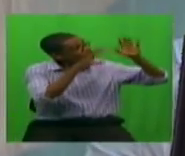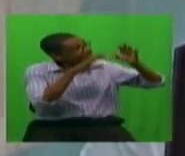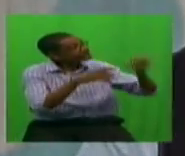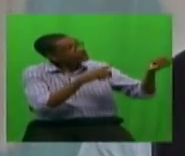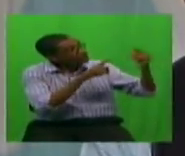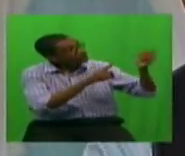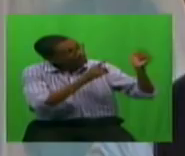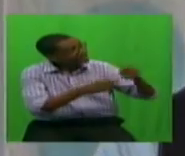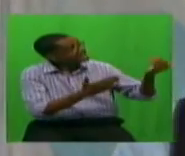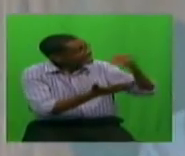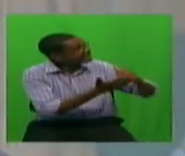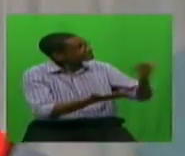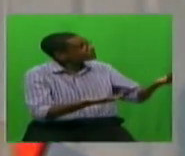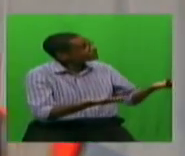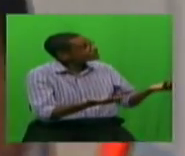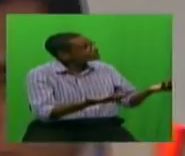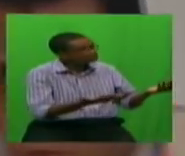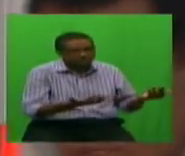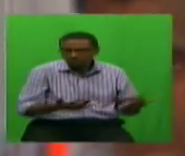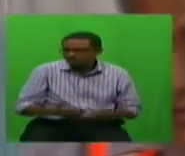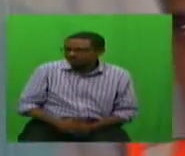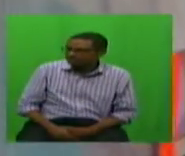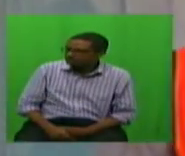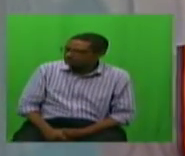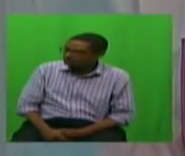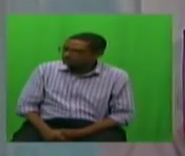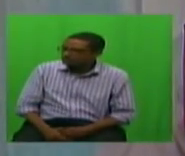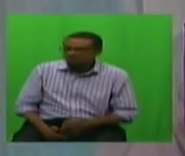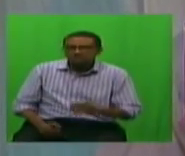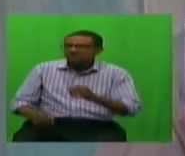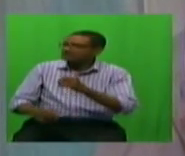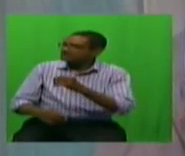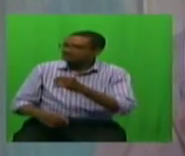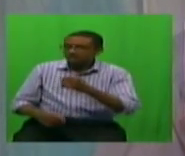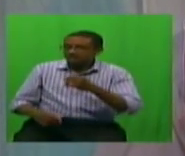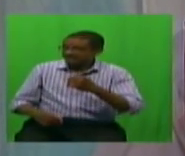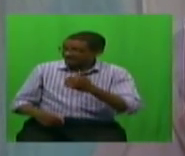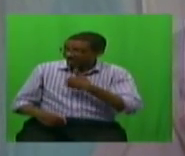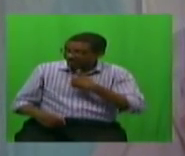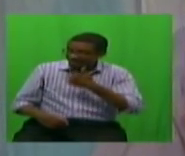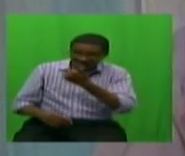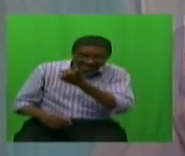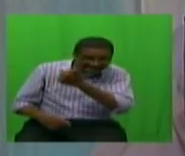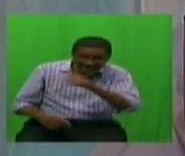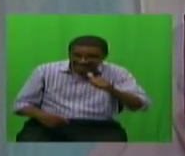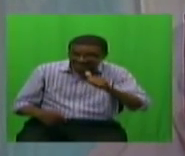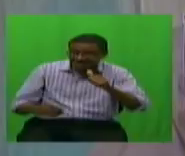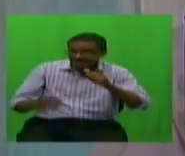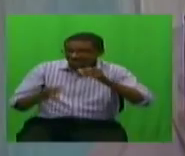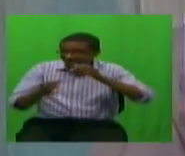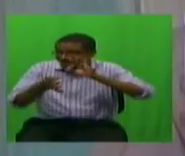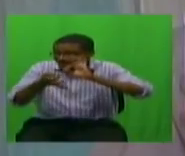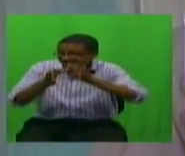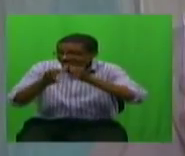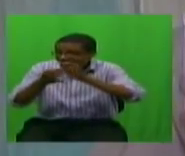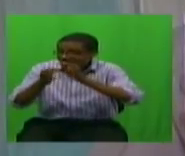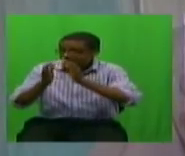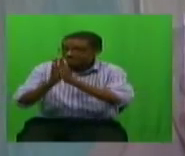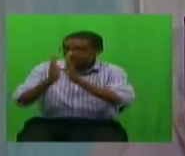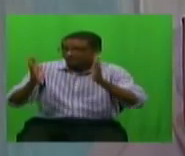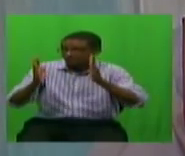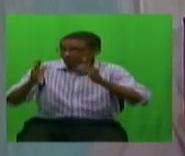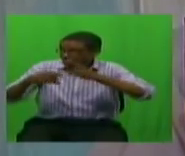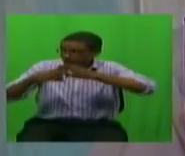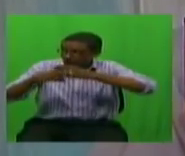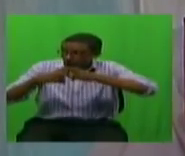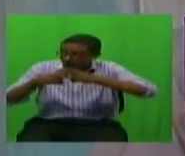There's no short-term solution to flooding. I was in Greenville yesterday and with